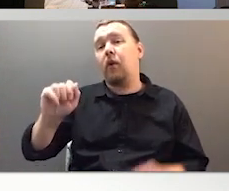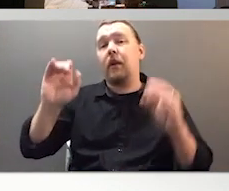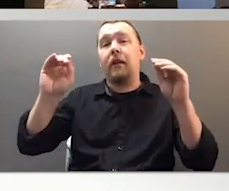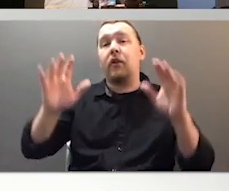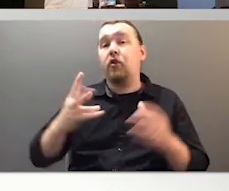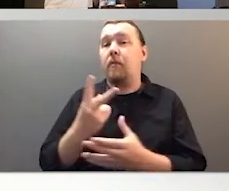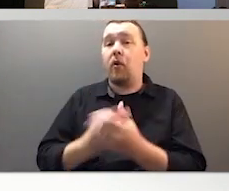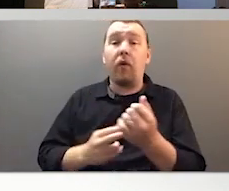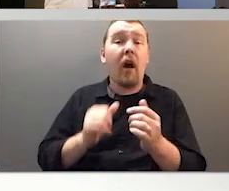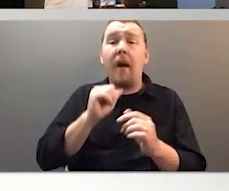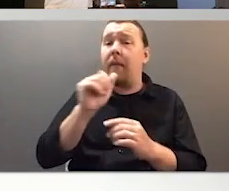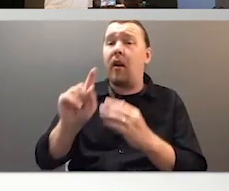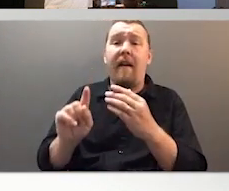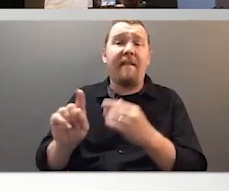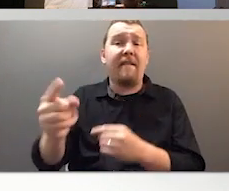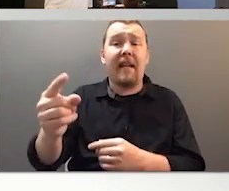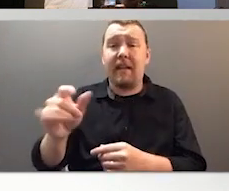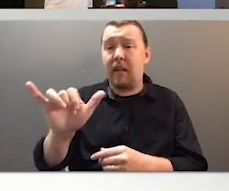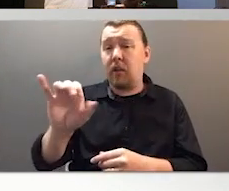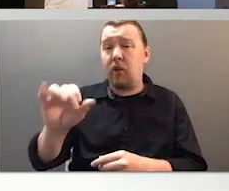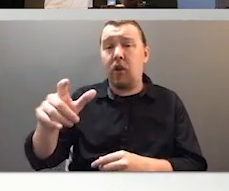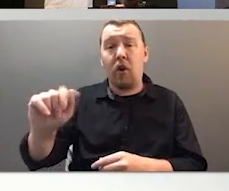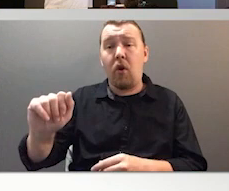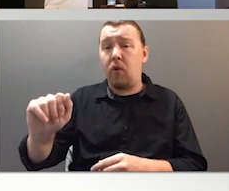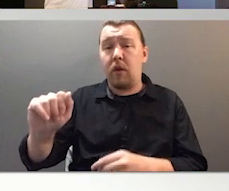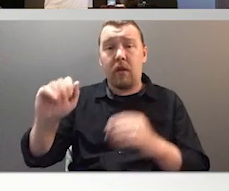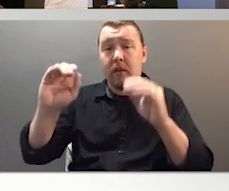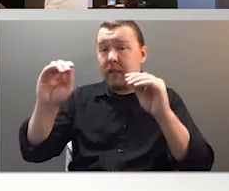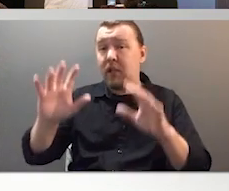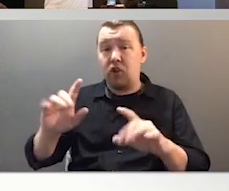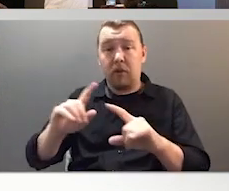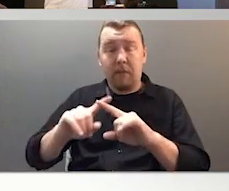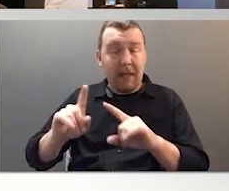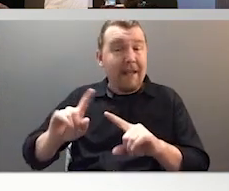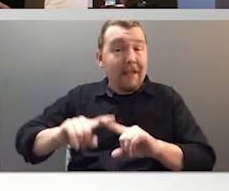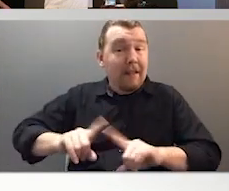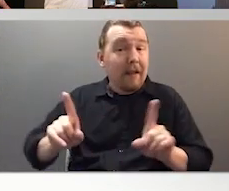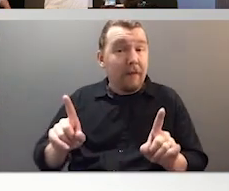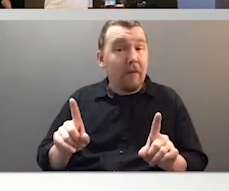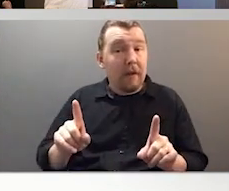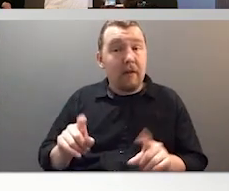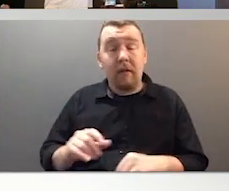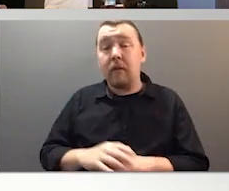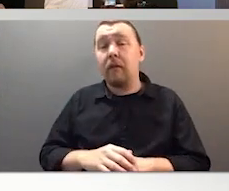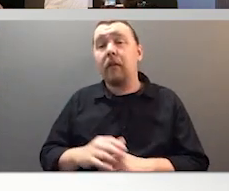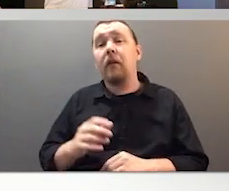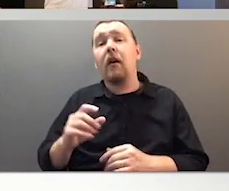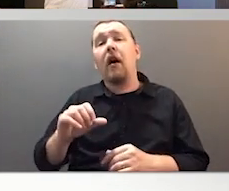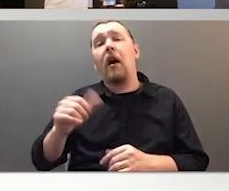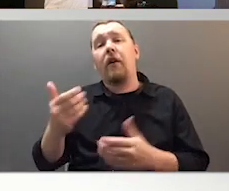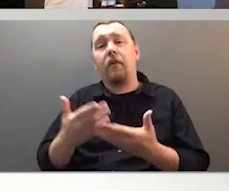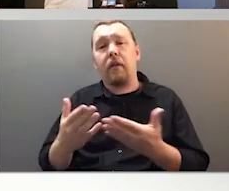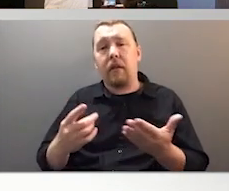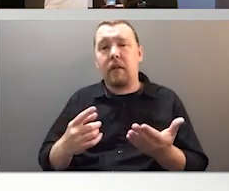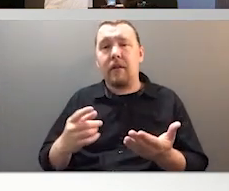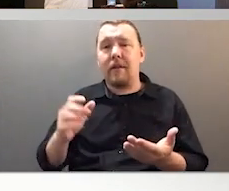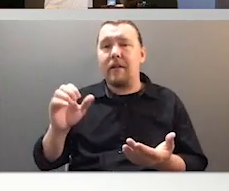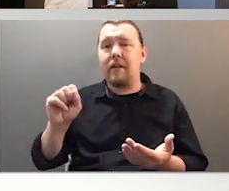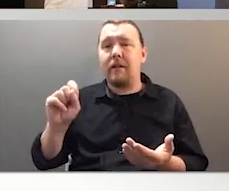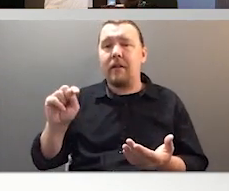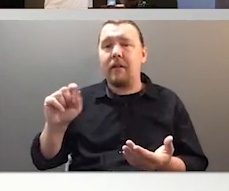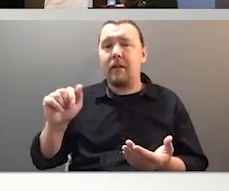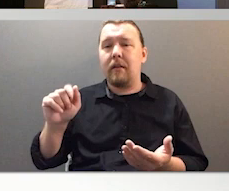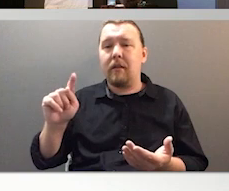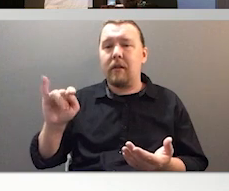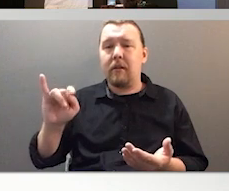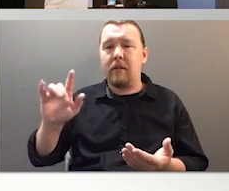to any of them. It's a different skill set. The other thing, sometimes physical therapists delve into this more than the